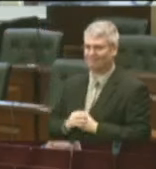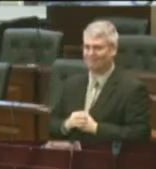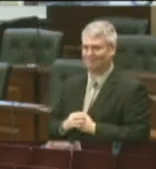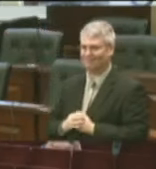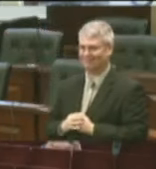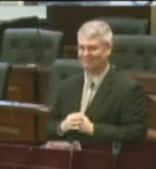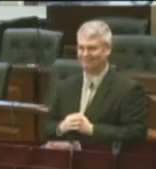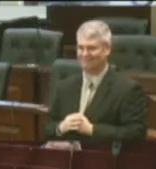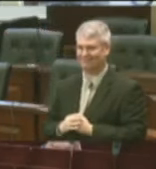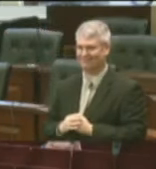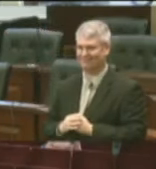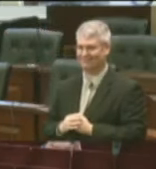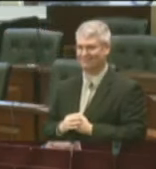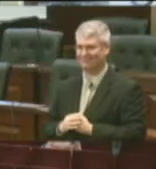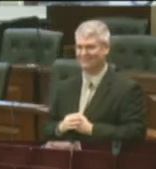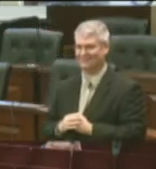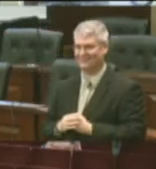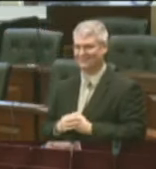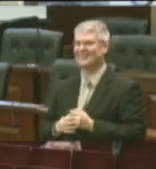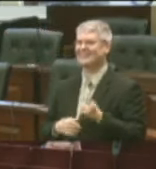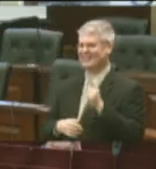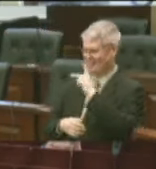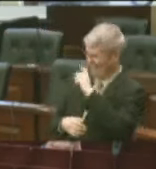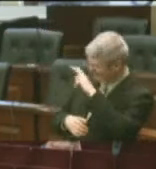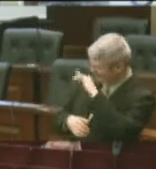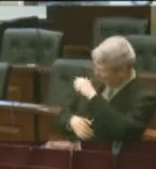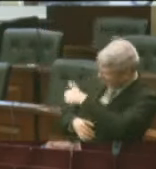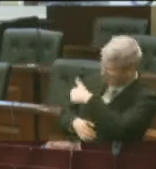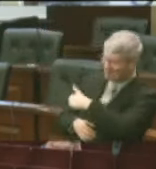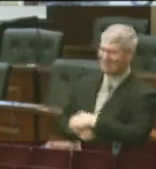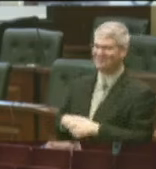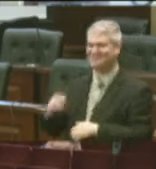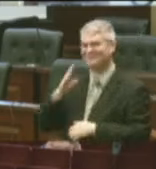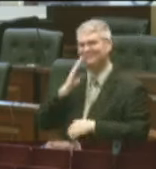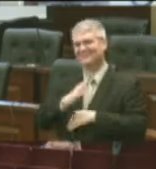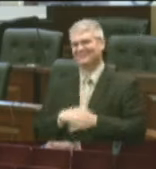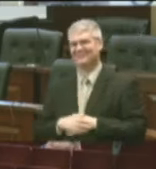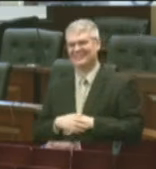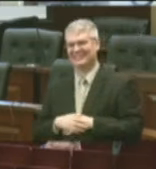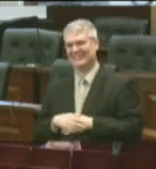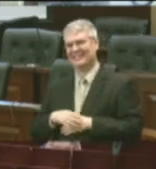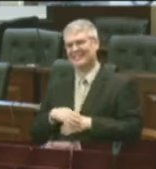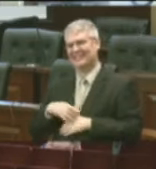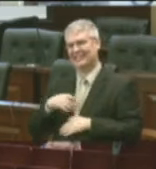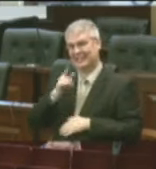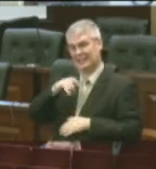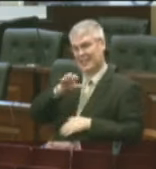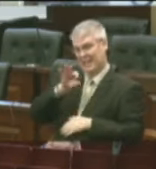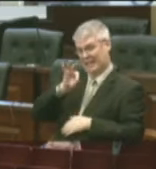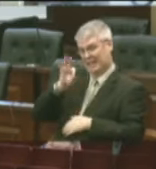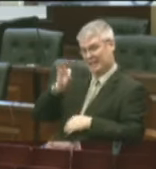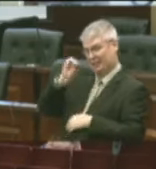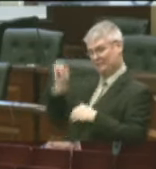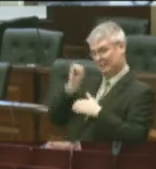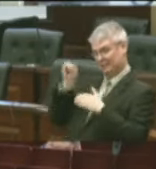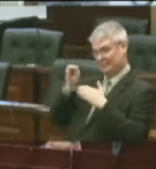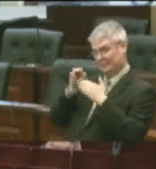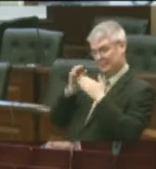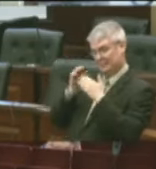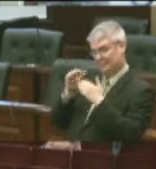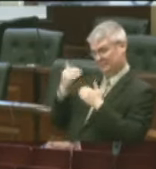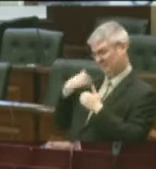Governor, hi, Governor. When you announced the $99 million in cuts in the spring, you were very prescriptive about where those cuts